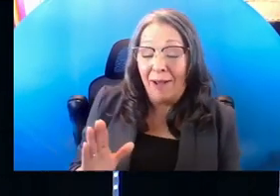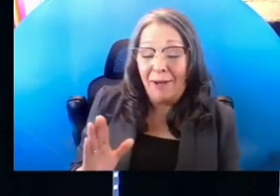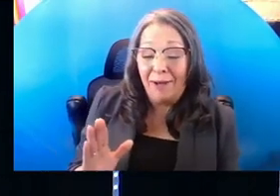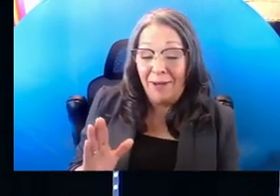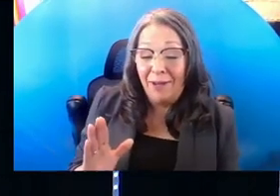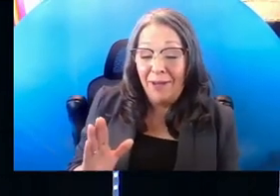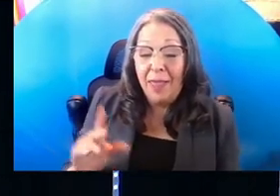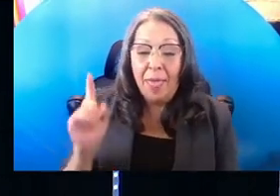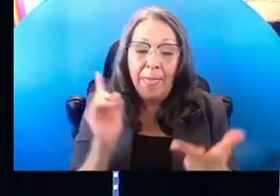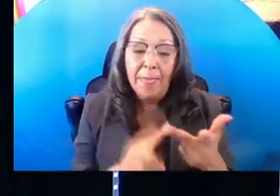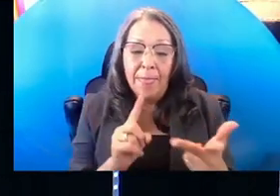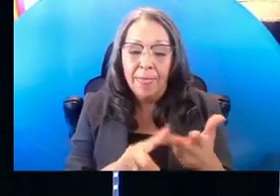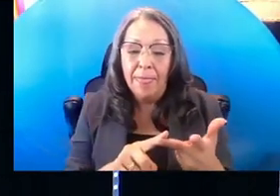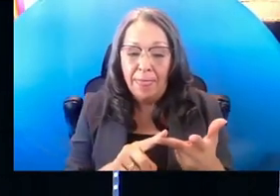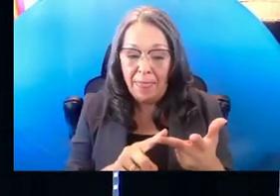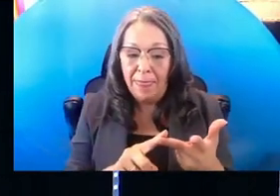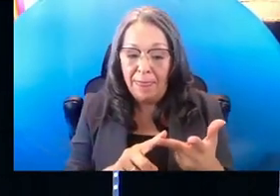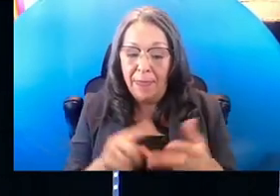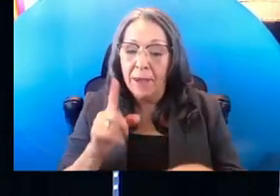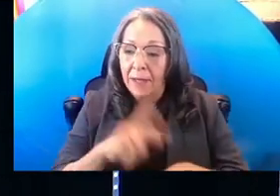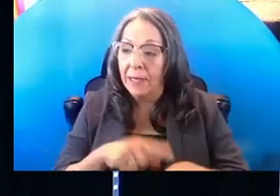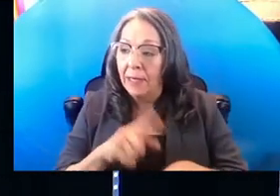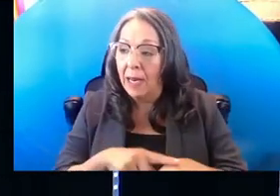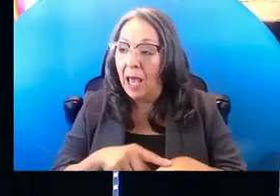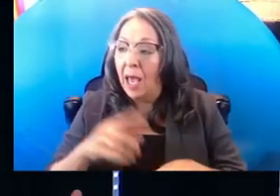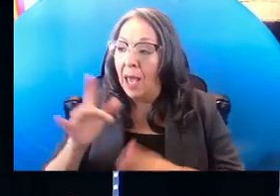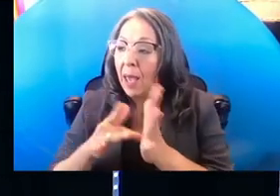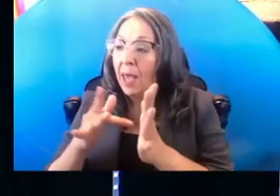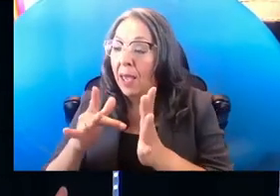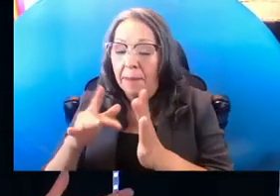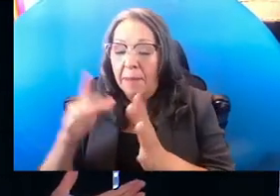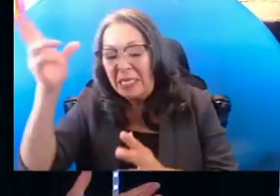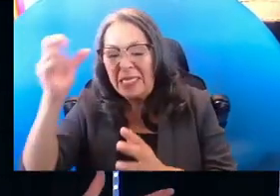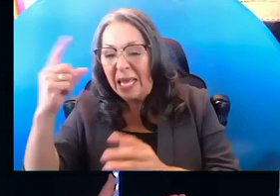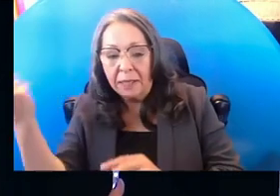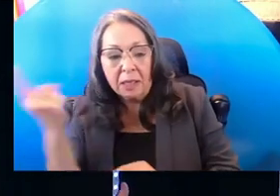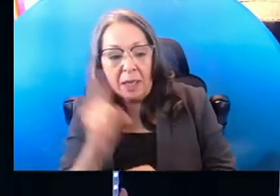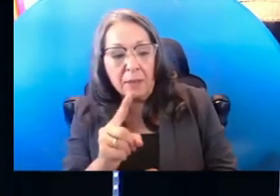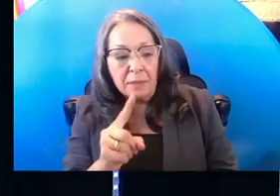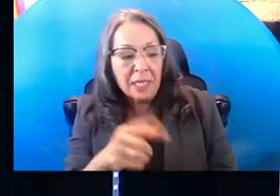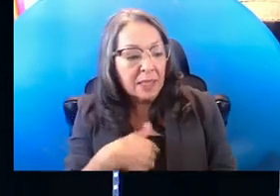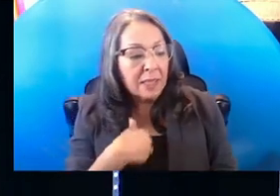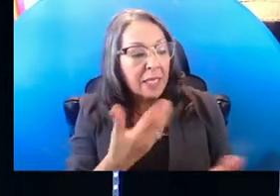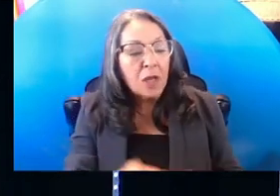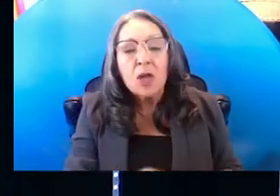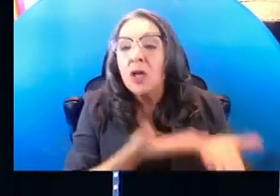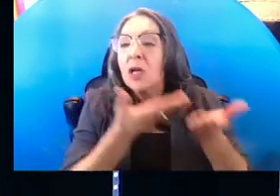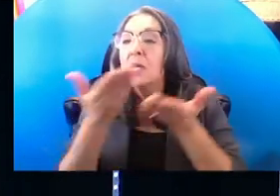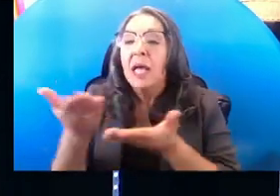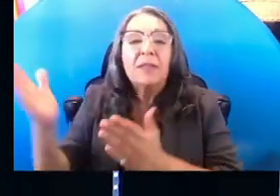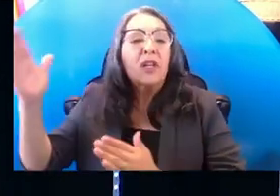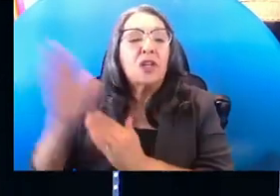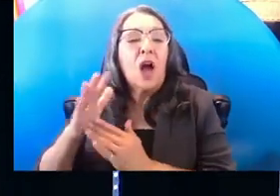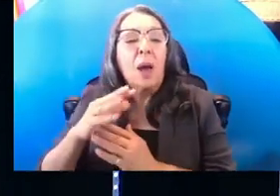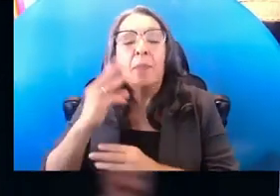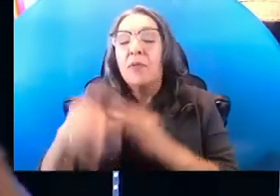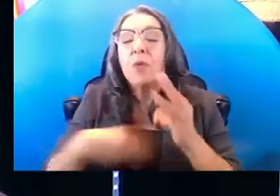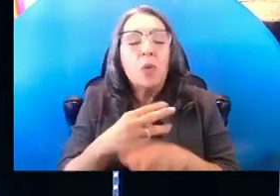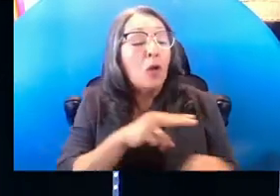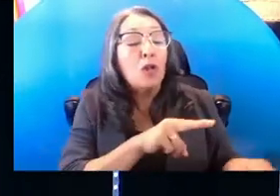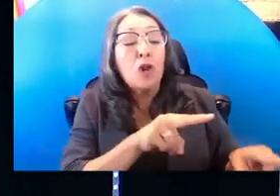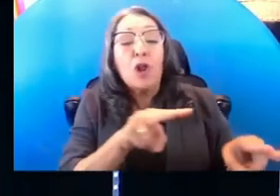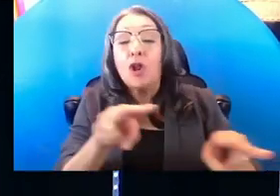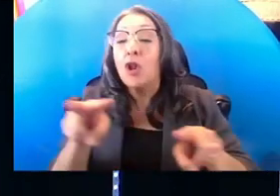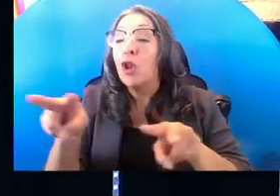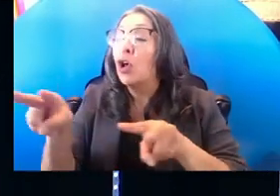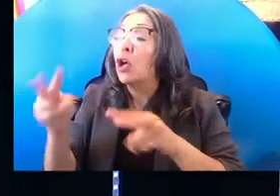And then the third time, Satan takes Jesus up and he says, look at the world. Look at all of it. Look at this land. Every part of it. I'll